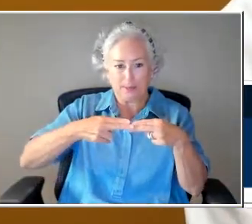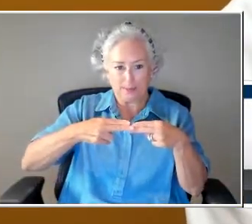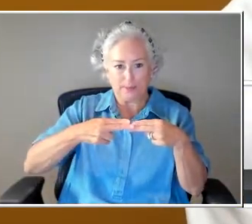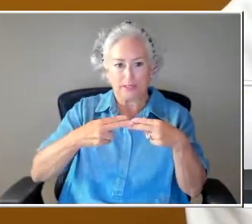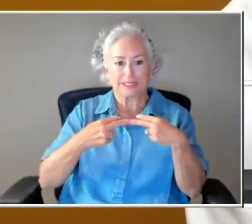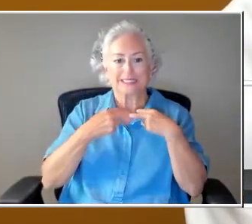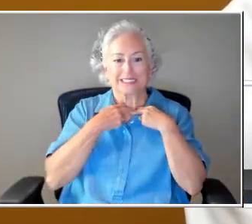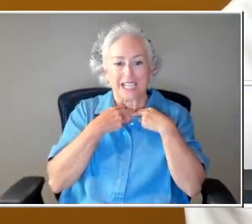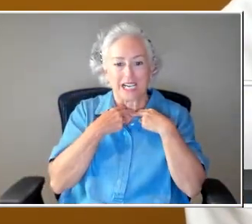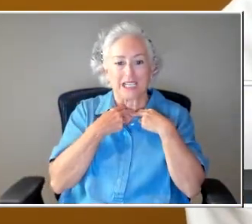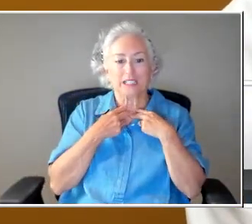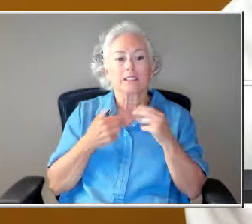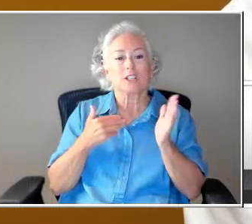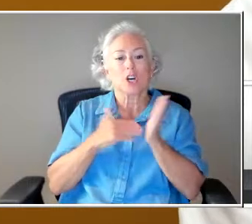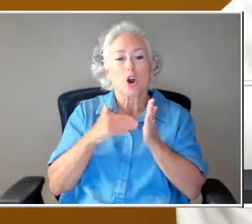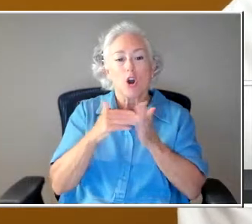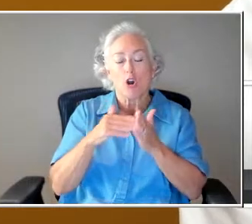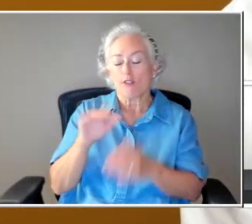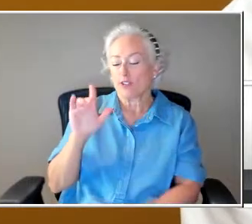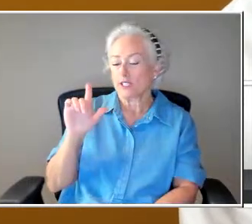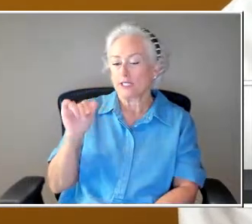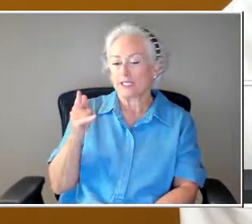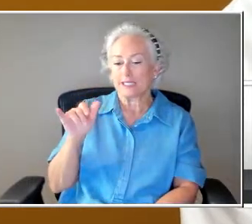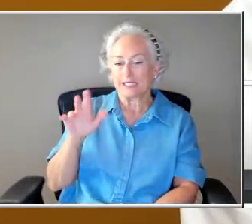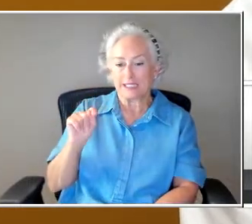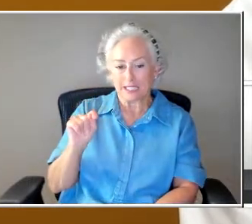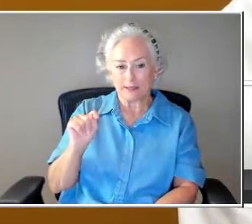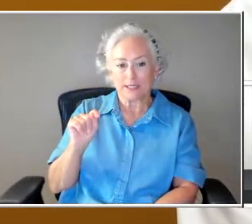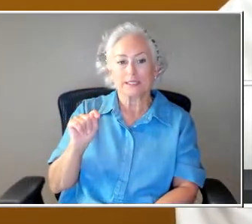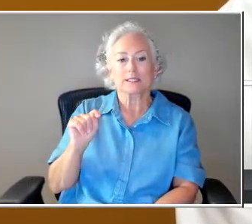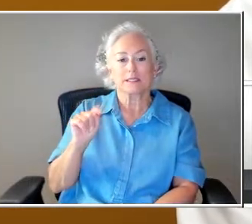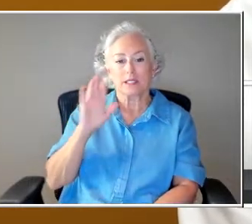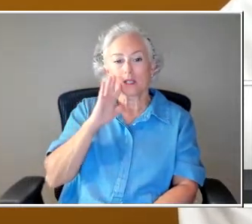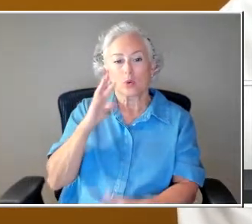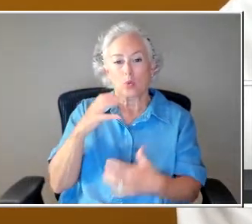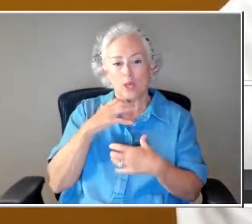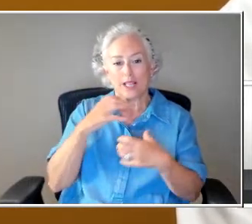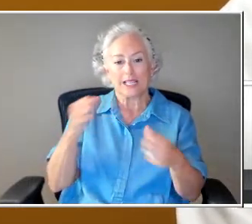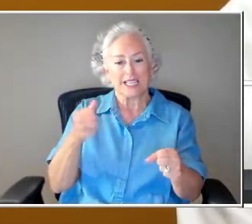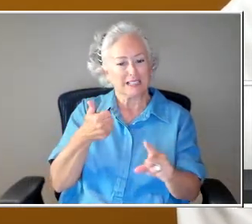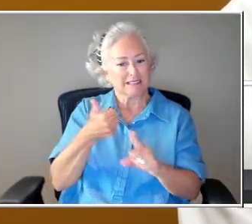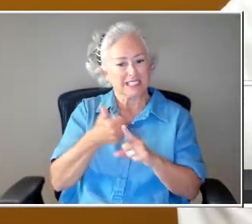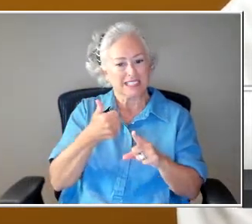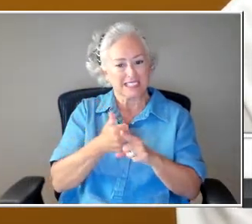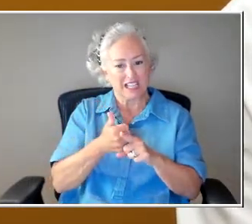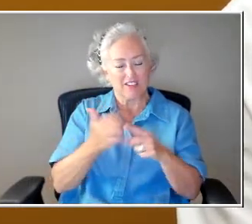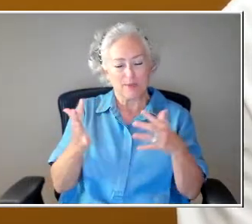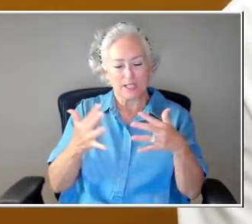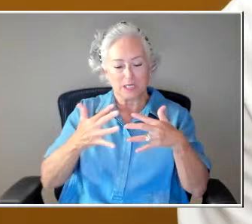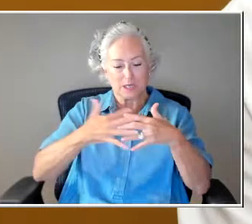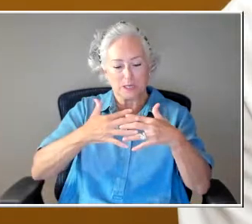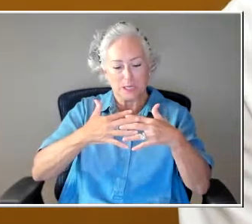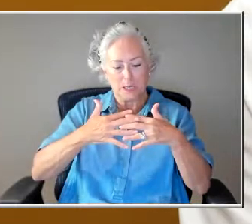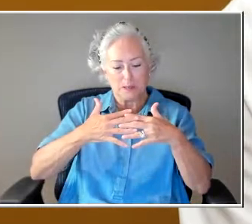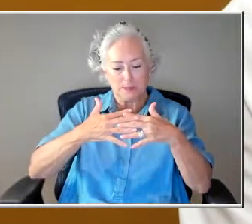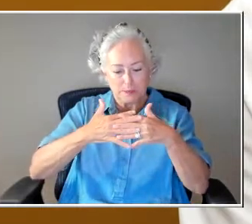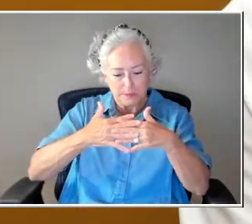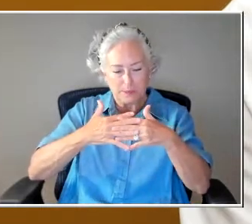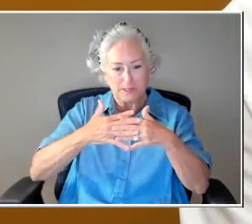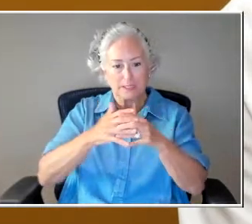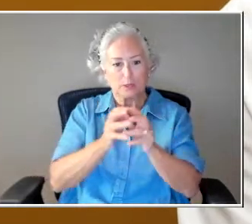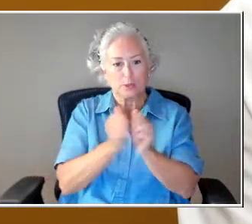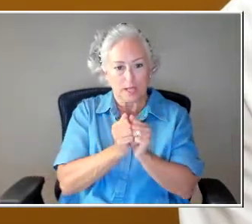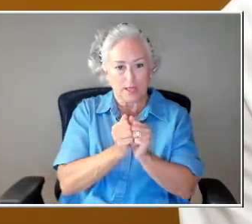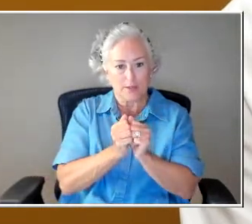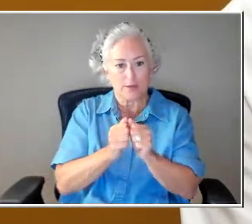will heal on their own just by scarring back together. But the problem with the UCL in the thumb